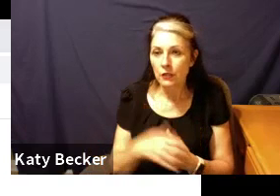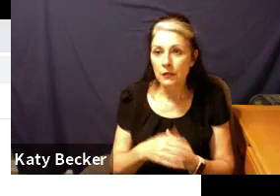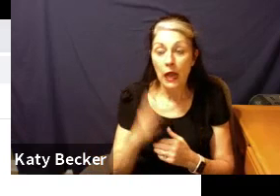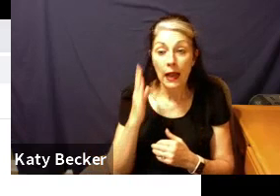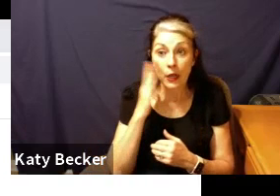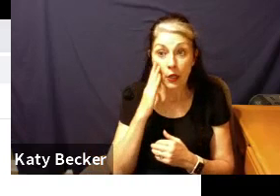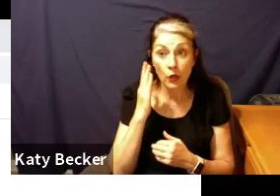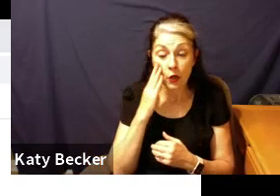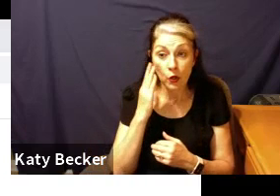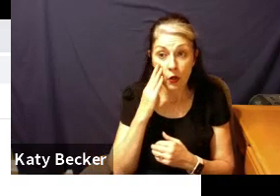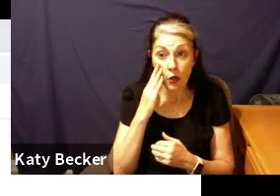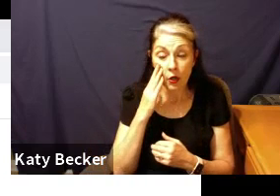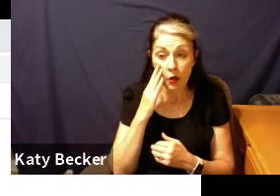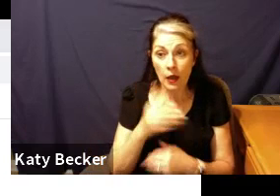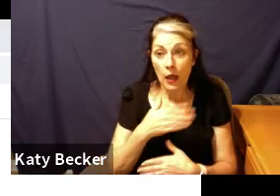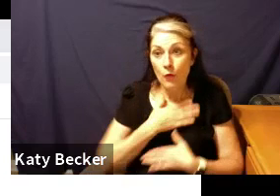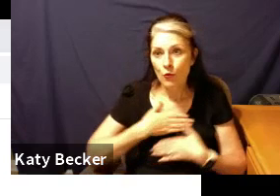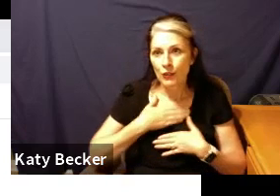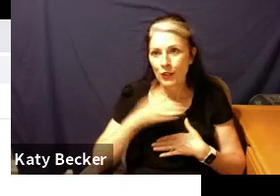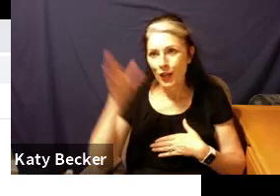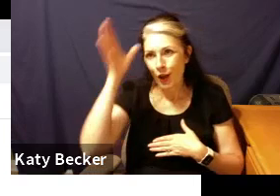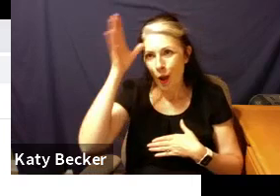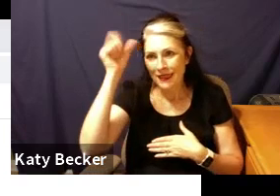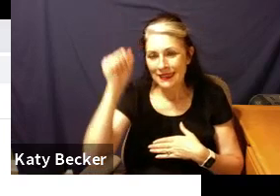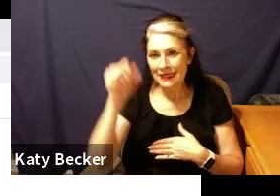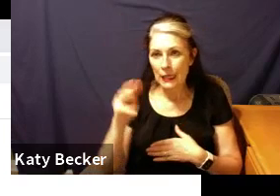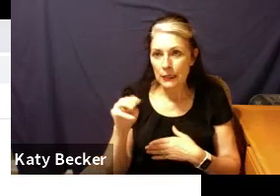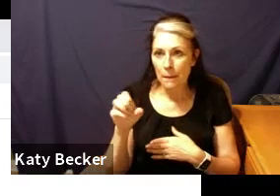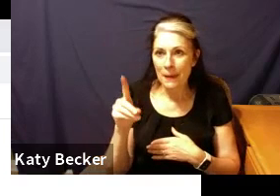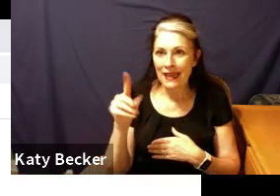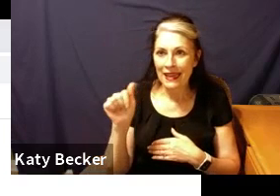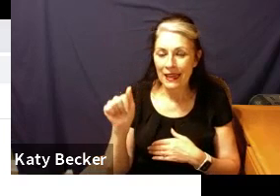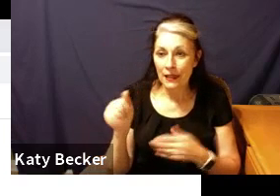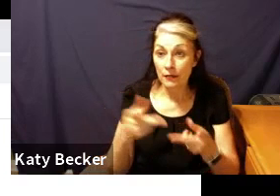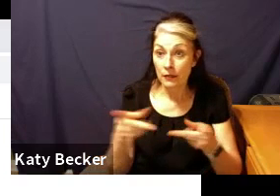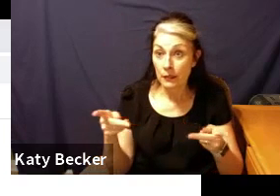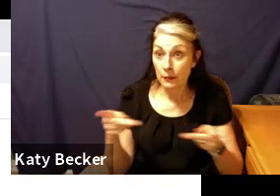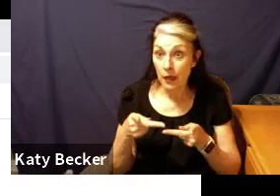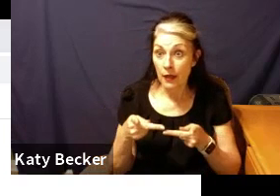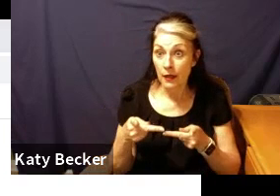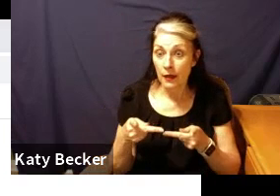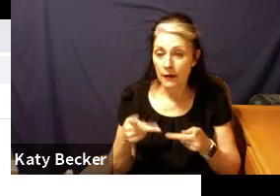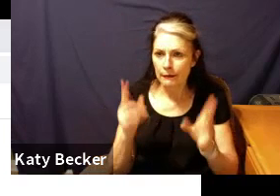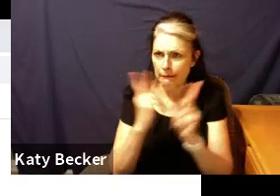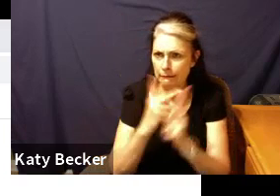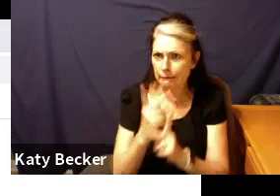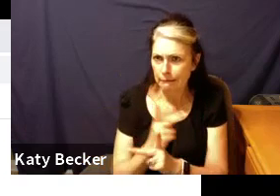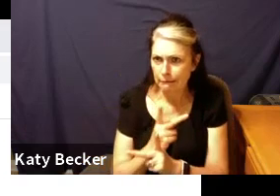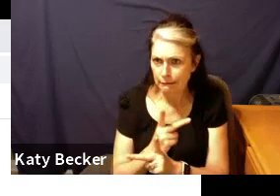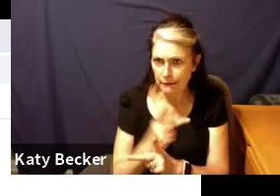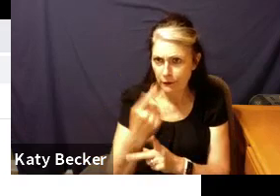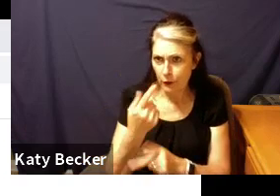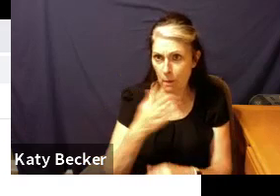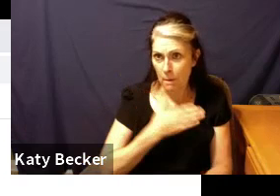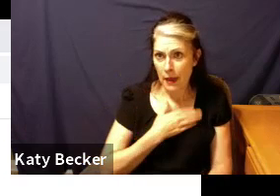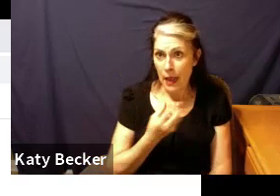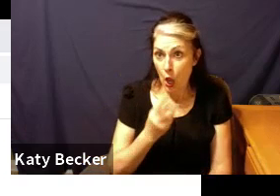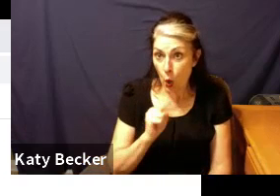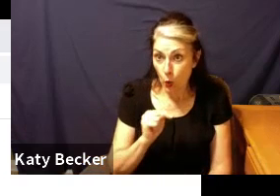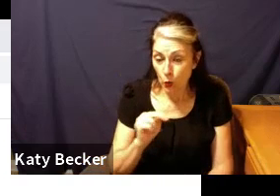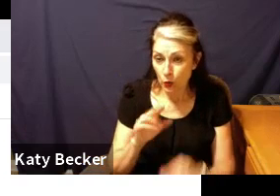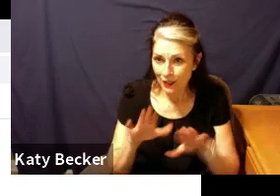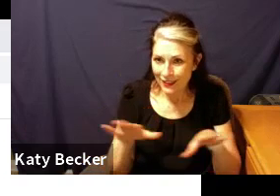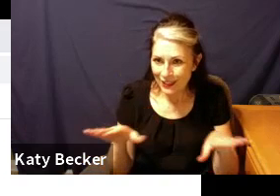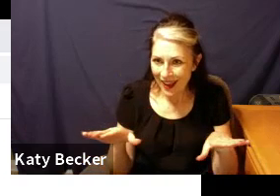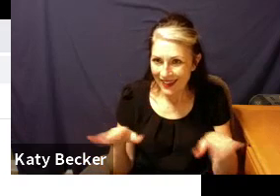I definitely appreciate the Commonsense Media site as I navigate raising my own child and